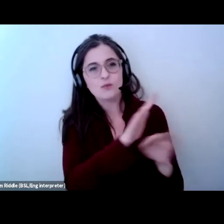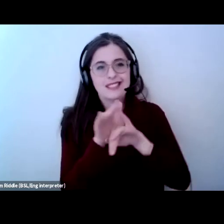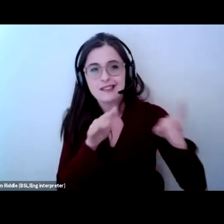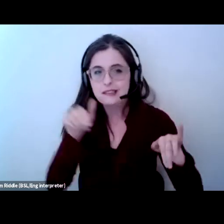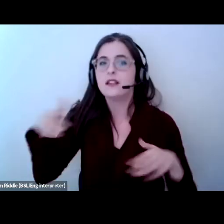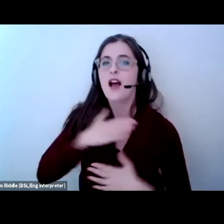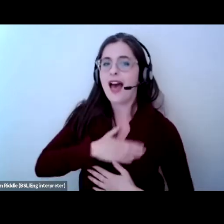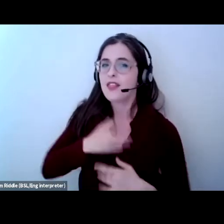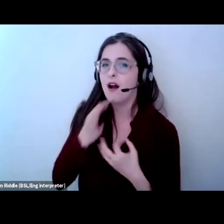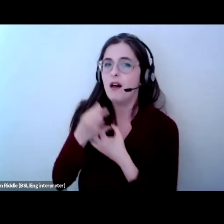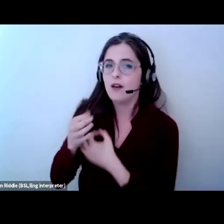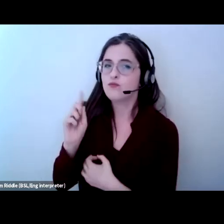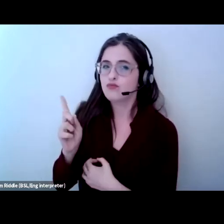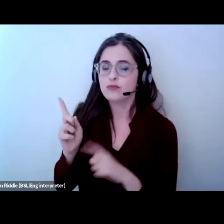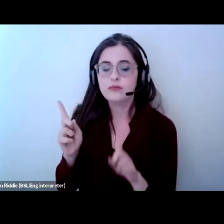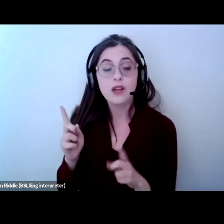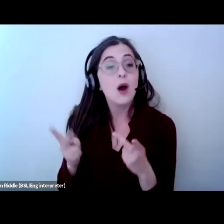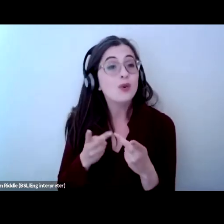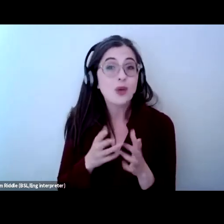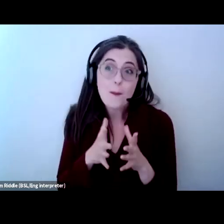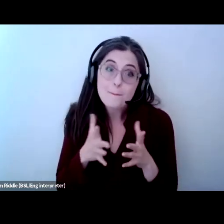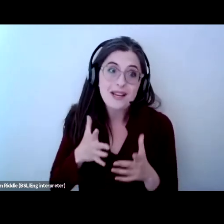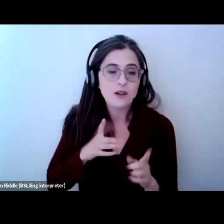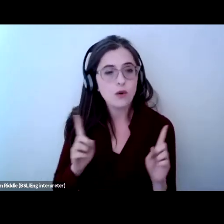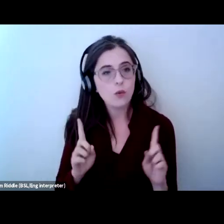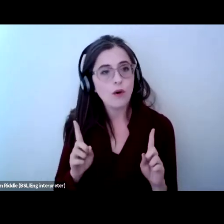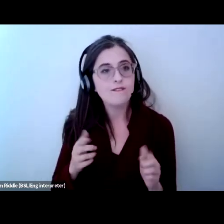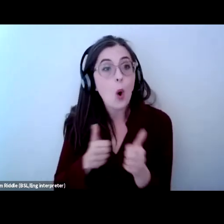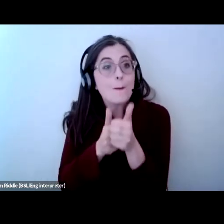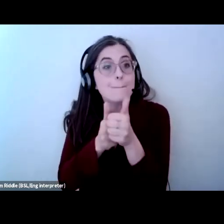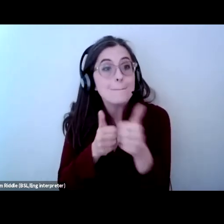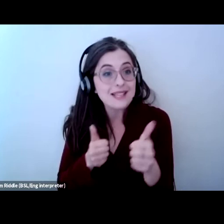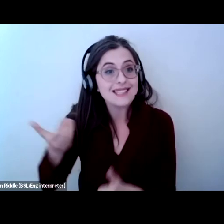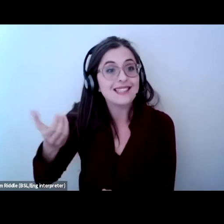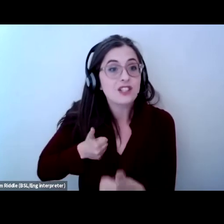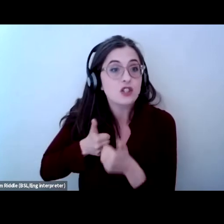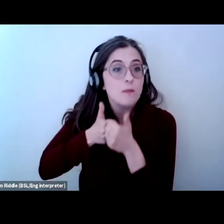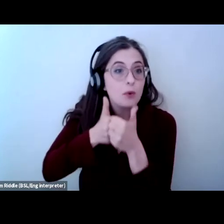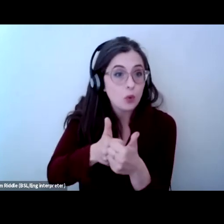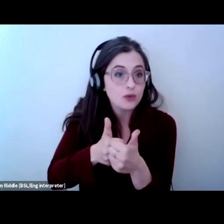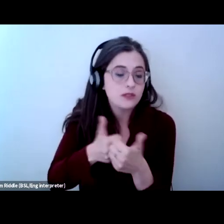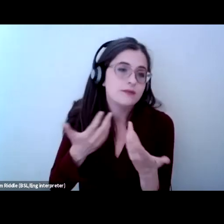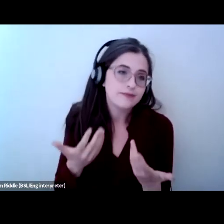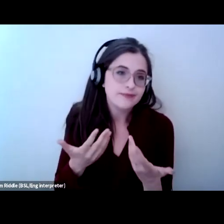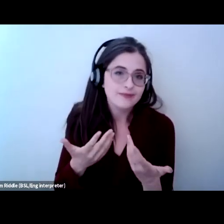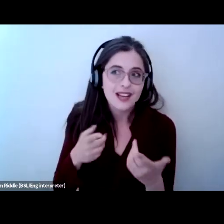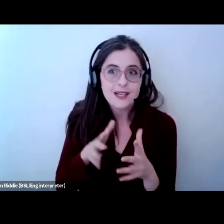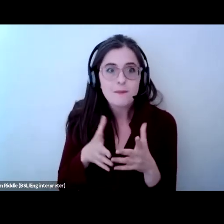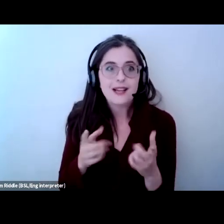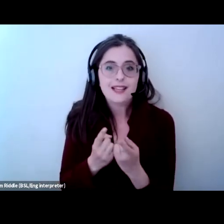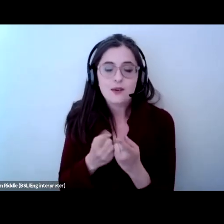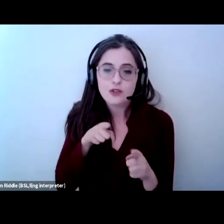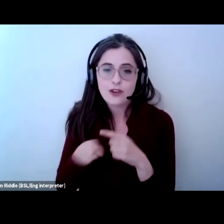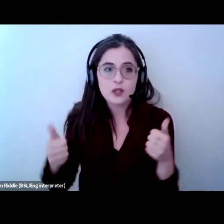business support, and that's something that we're obviously trying to address. So at the moment, we have launched